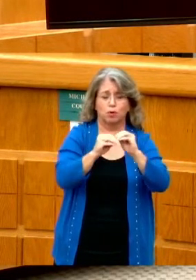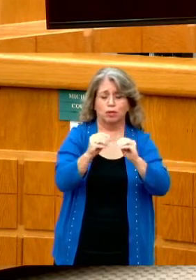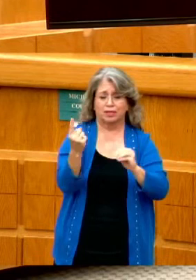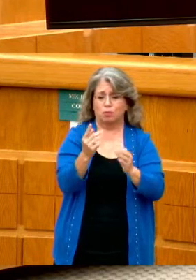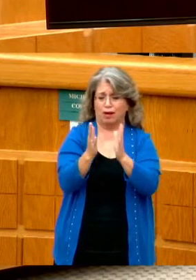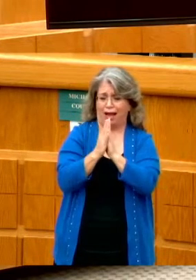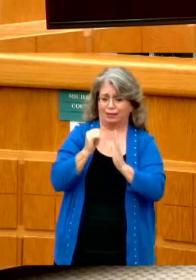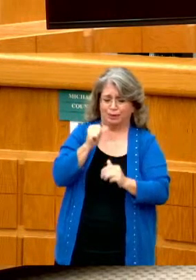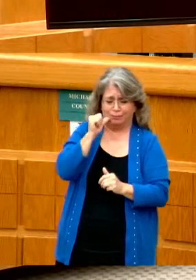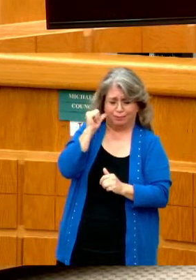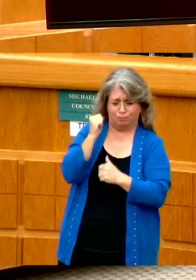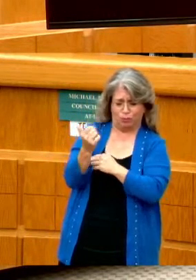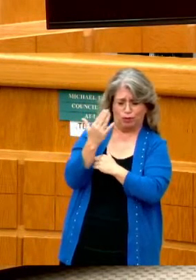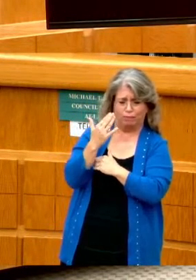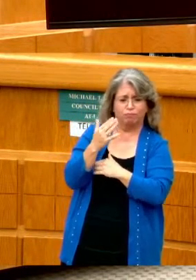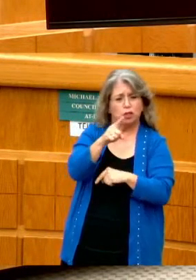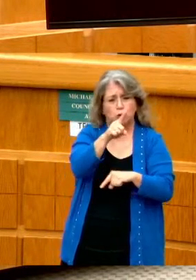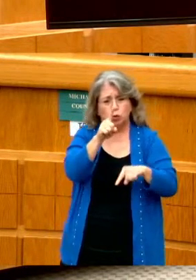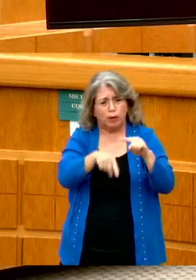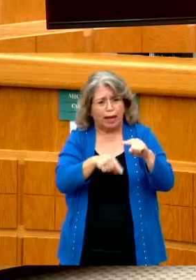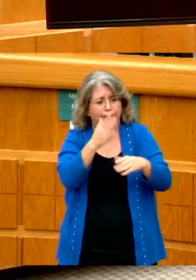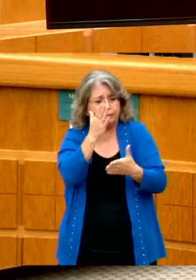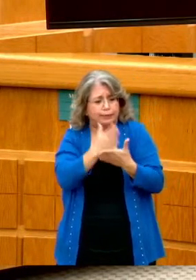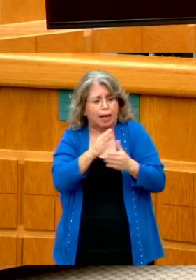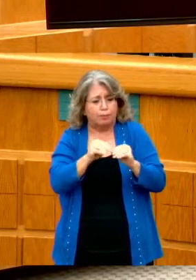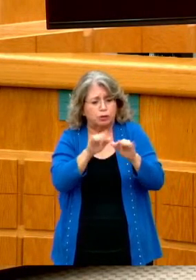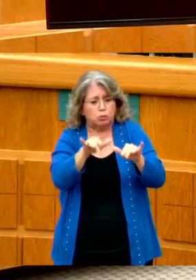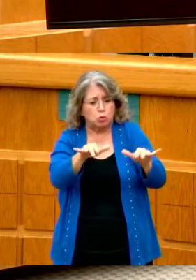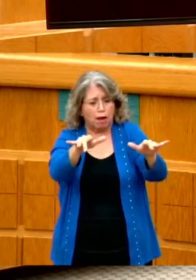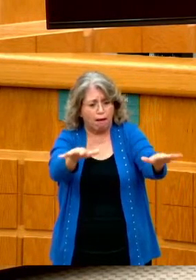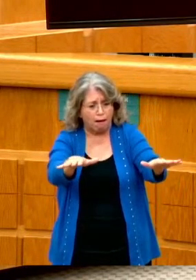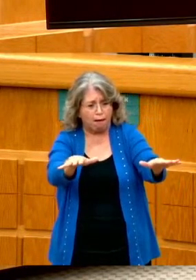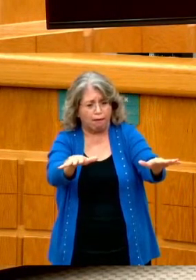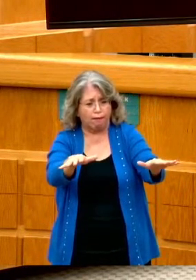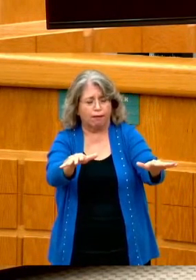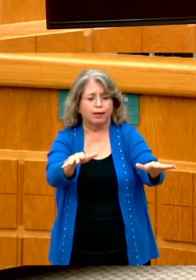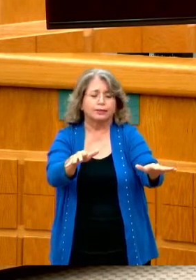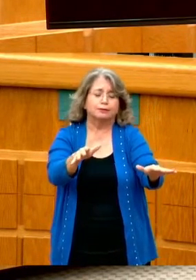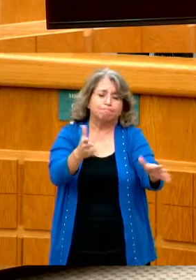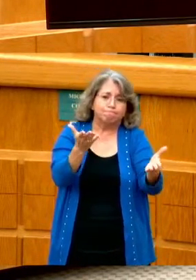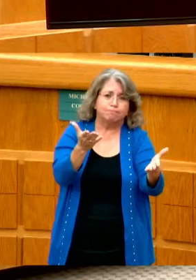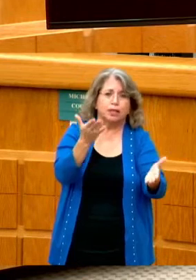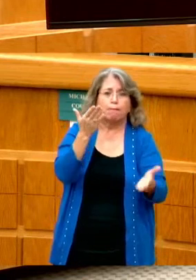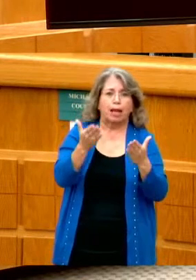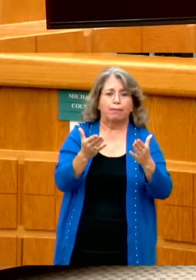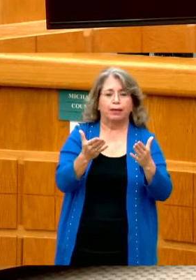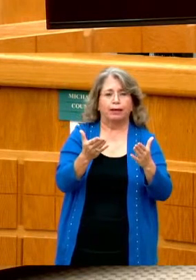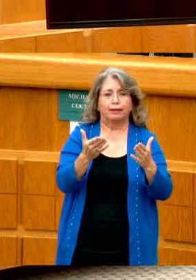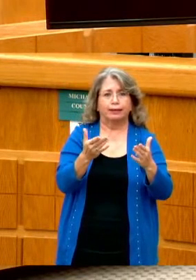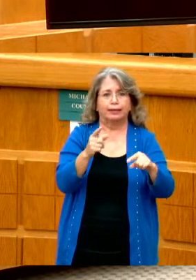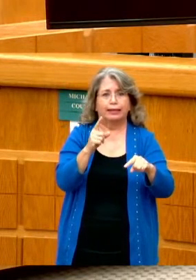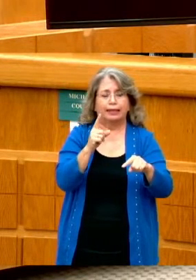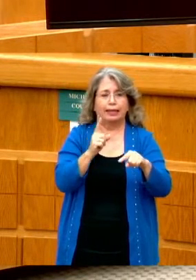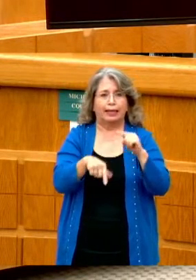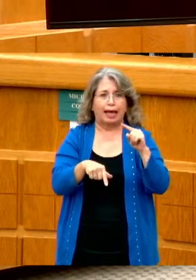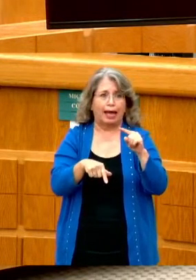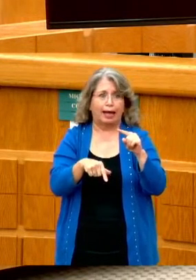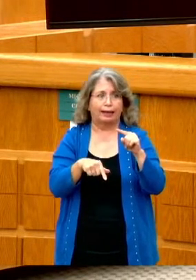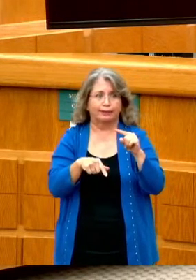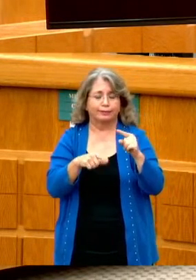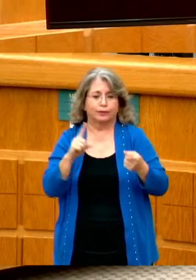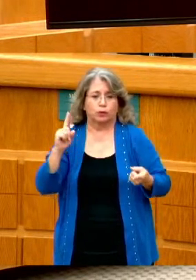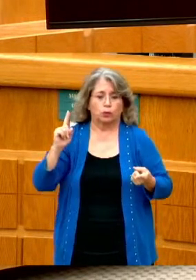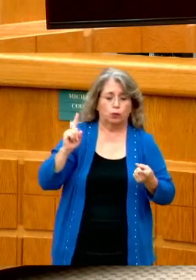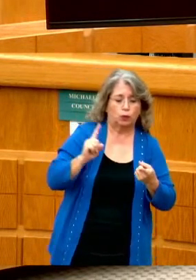you can't really stop the spread. Well, maybe it's physically or mathematically impossible to go to zero at this time